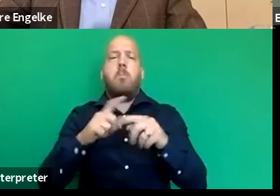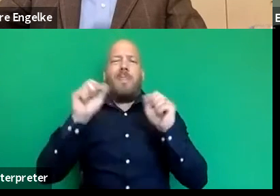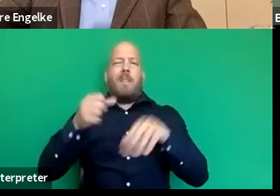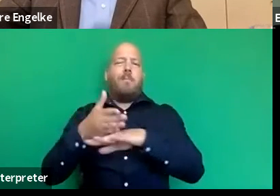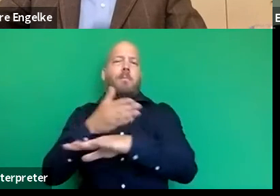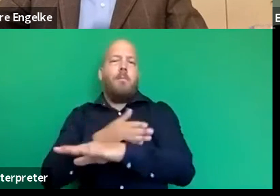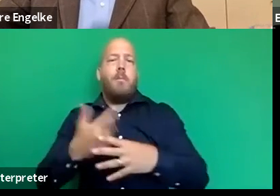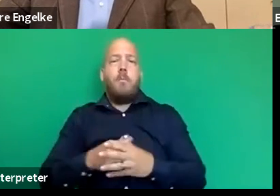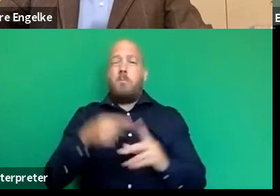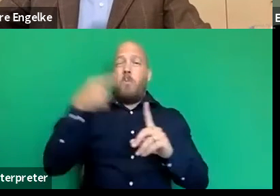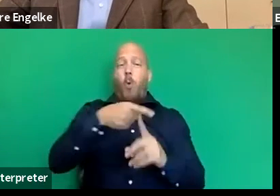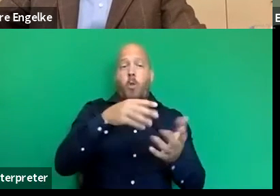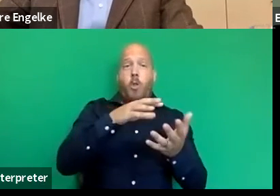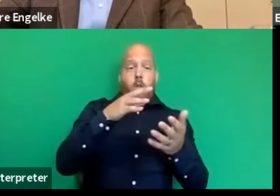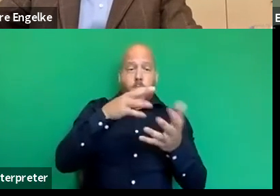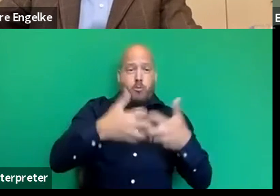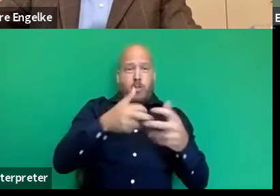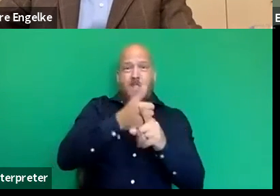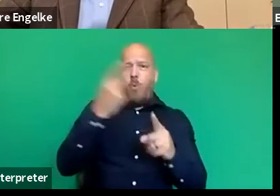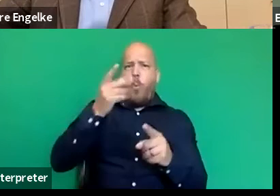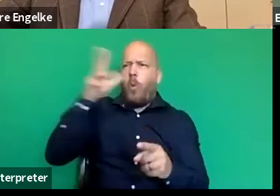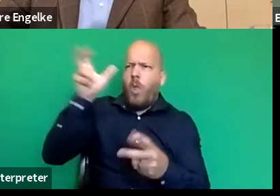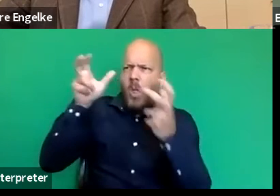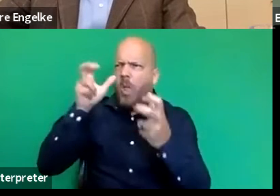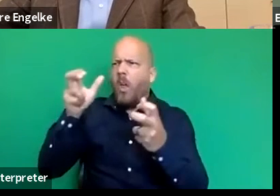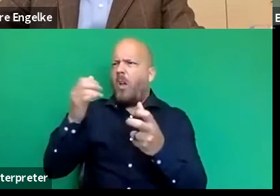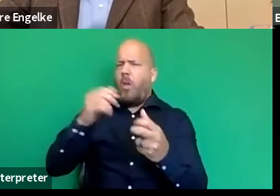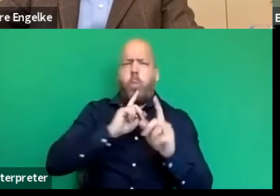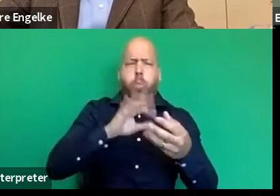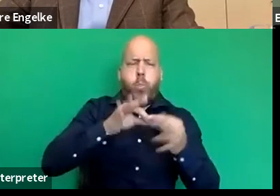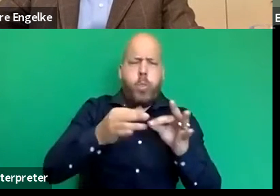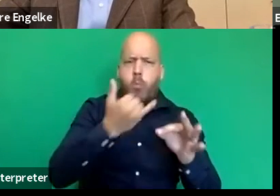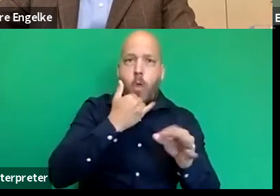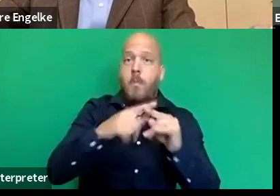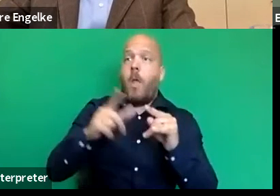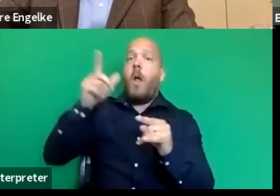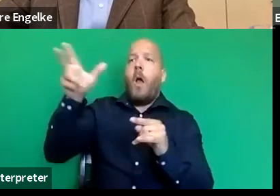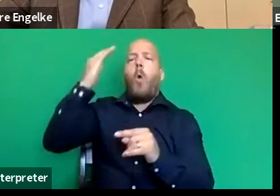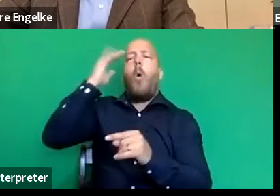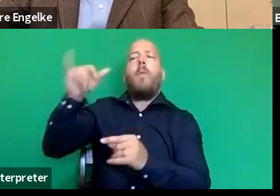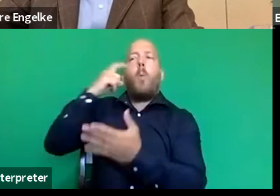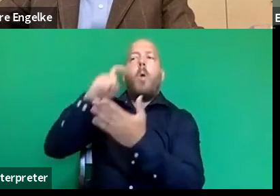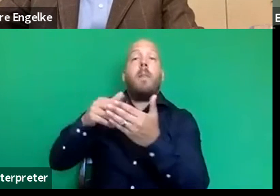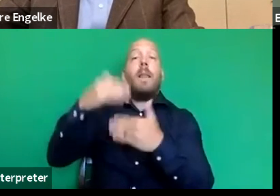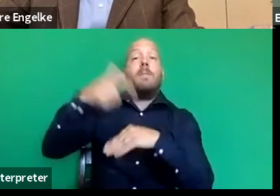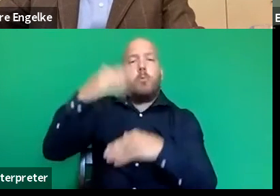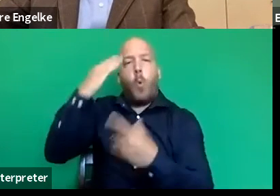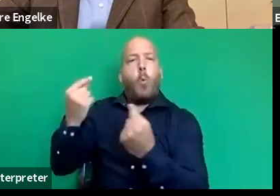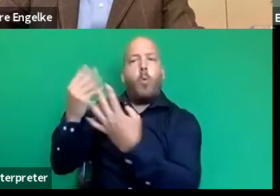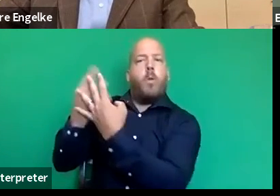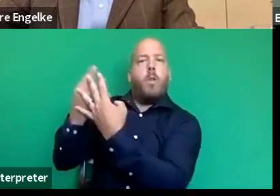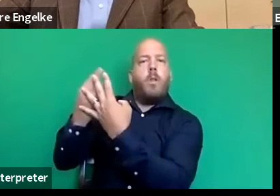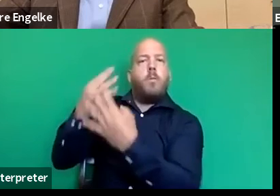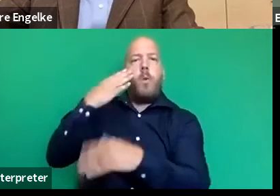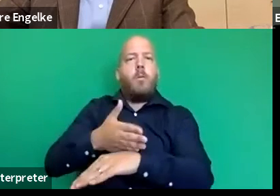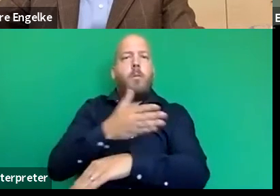learning. And not only are they good at learning, but they're pretty consistent in the results that they produce. And I think that